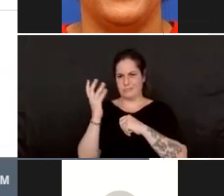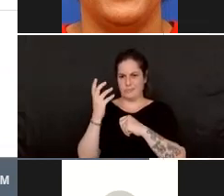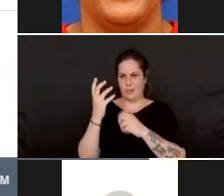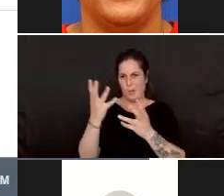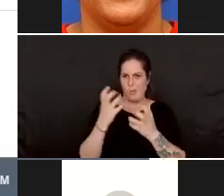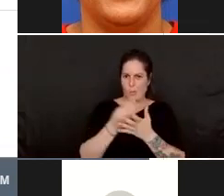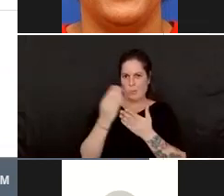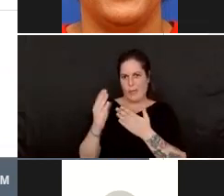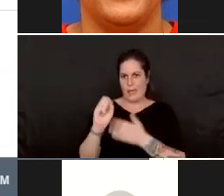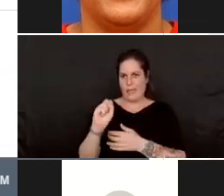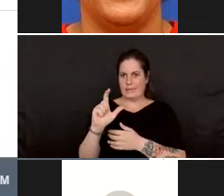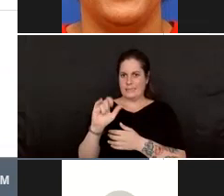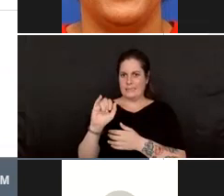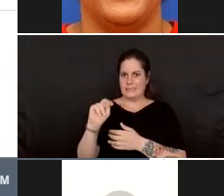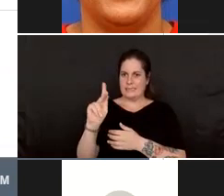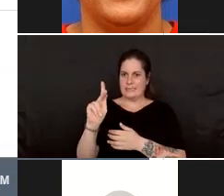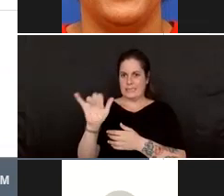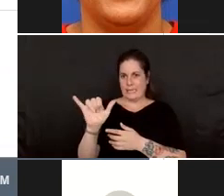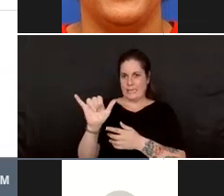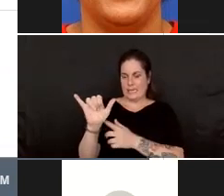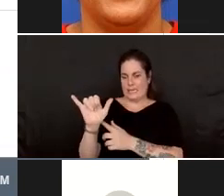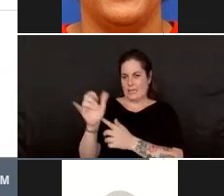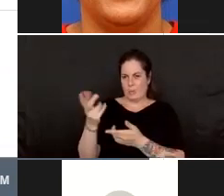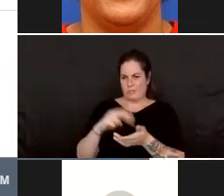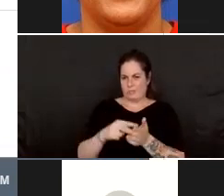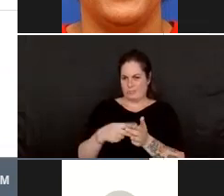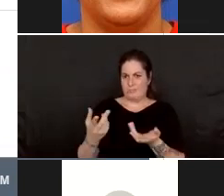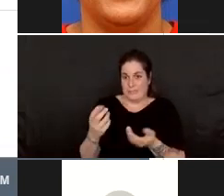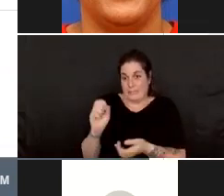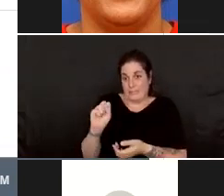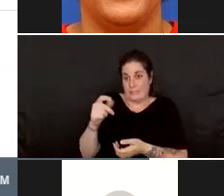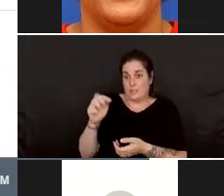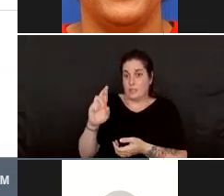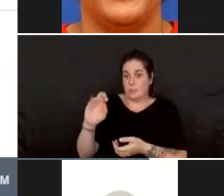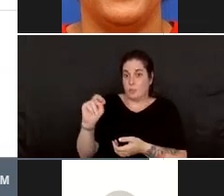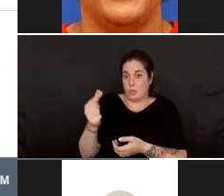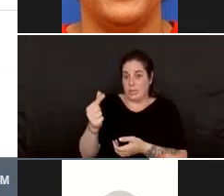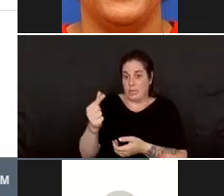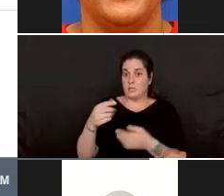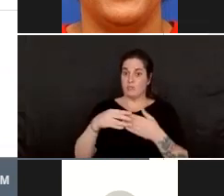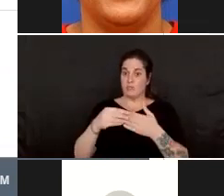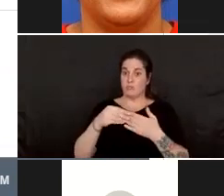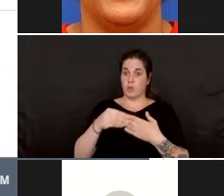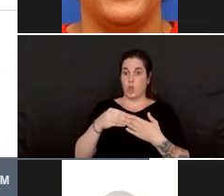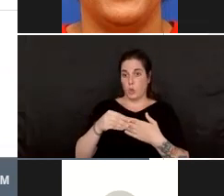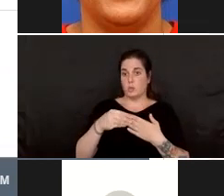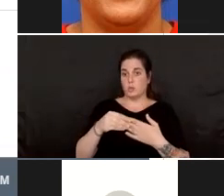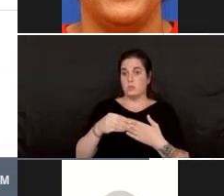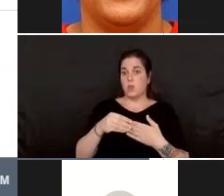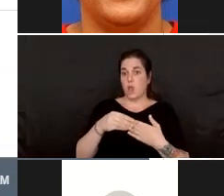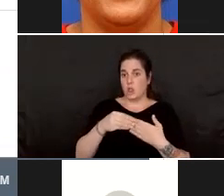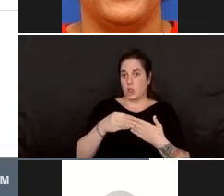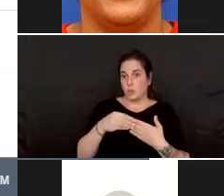buy slinkies. Well, a slinky is nothing more than a spring that is very, very loose, extremely